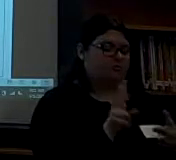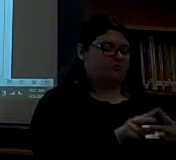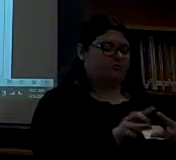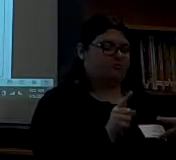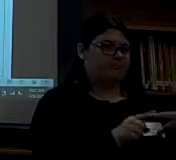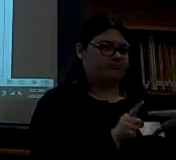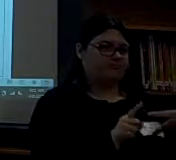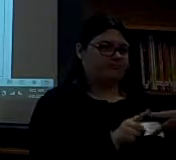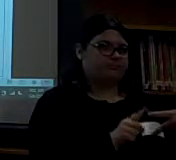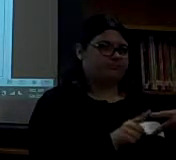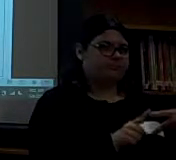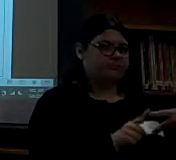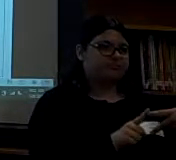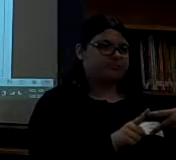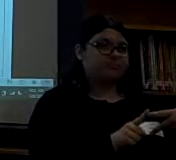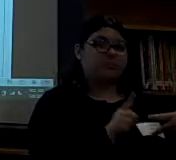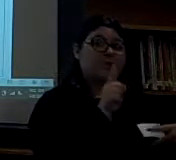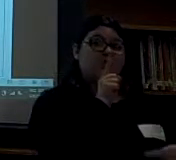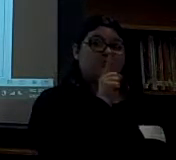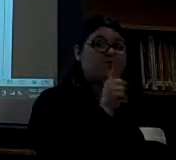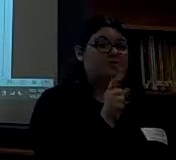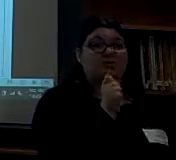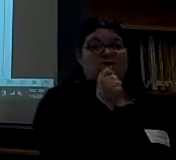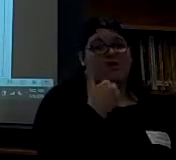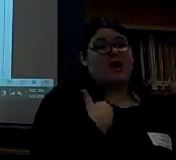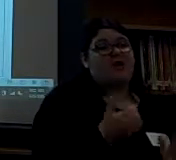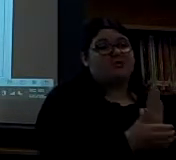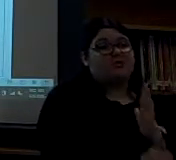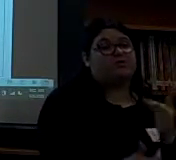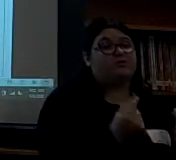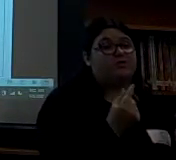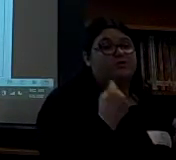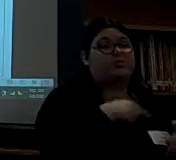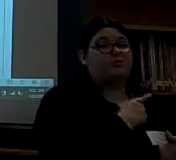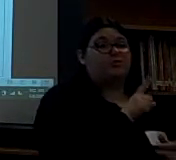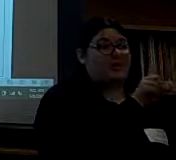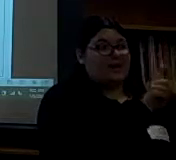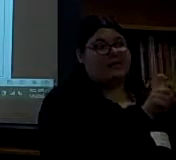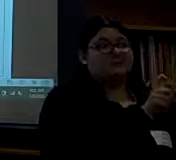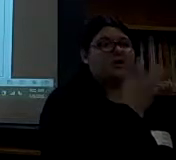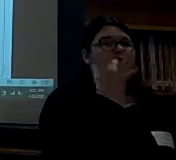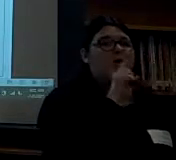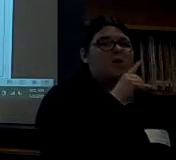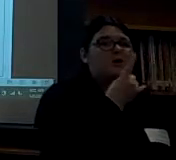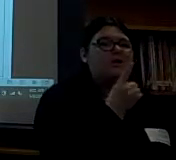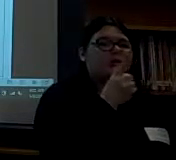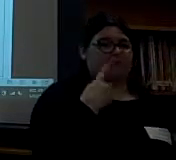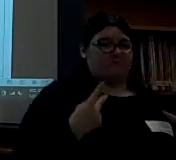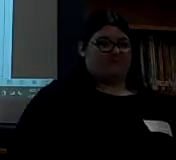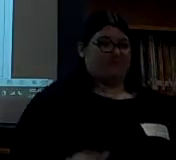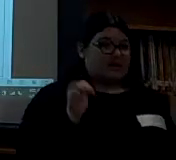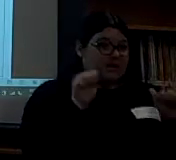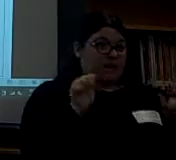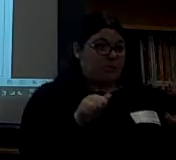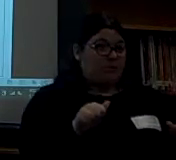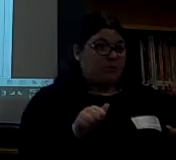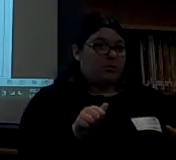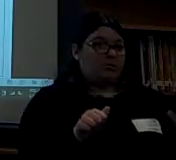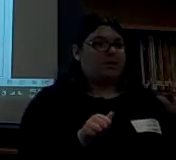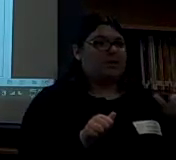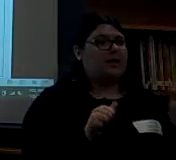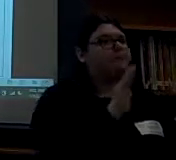The first is they actually don't have the tools to do what we ask. Now, because children are physically capable of doing things